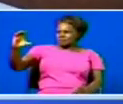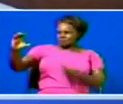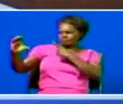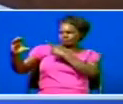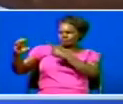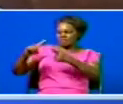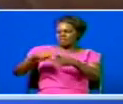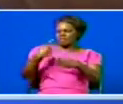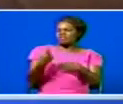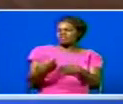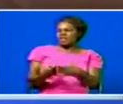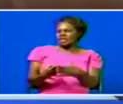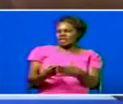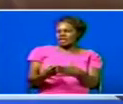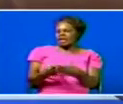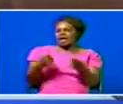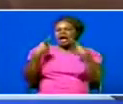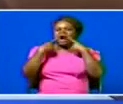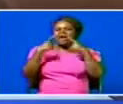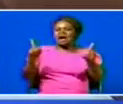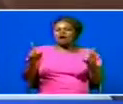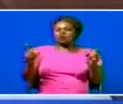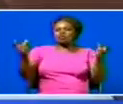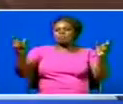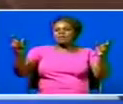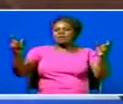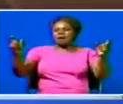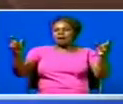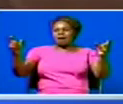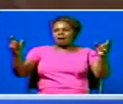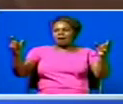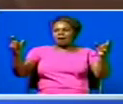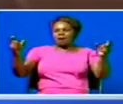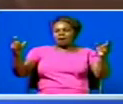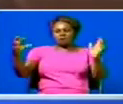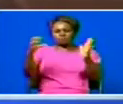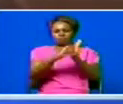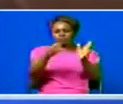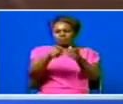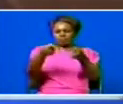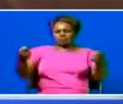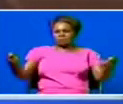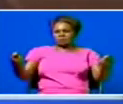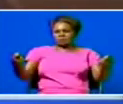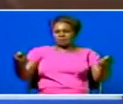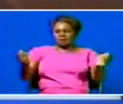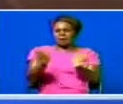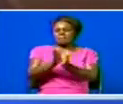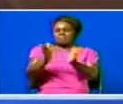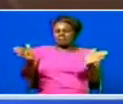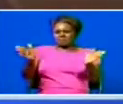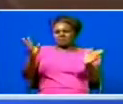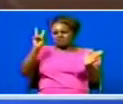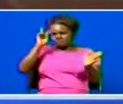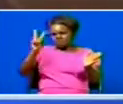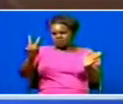it in the media, in the print media. They will have it gazetted for the public to give